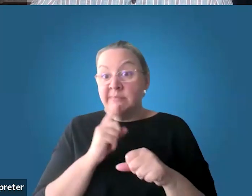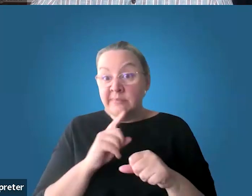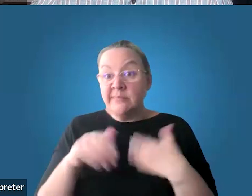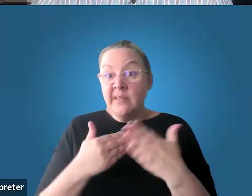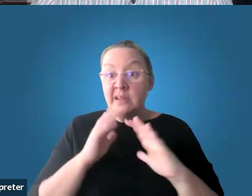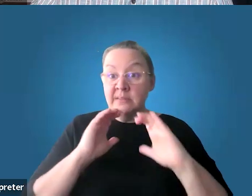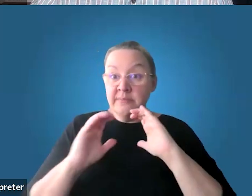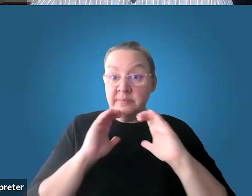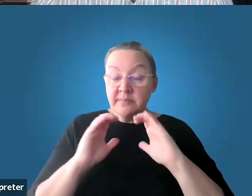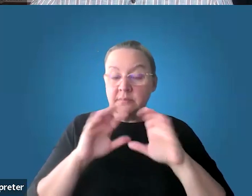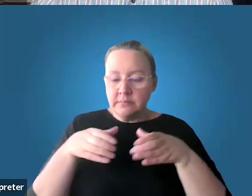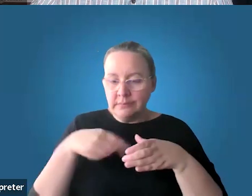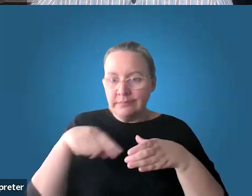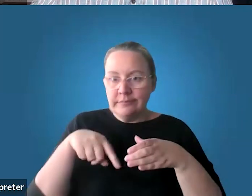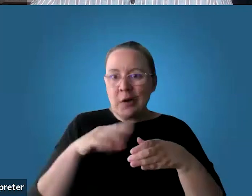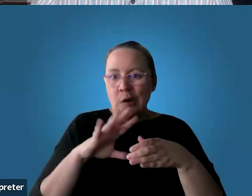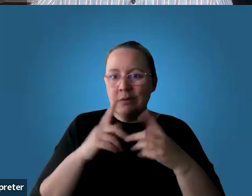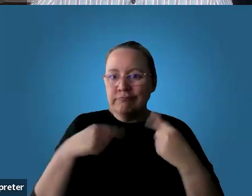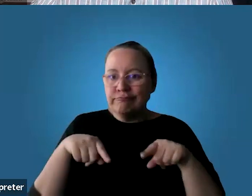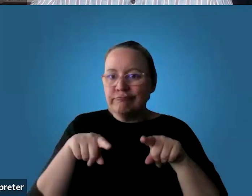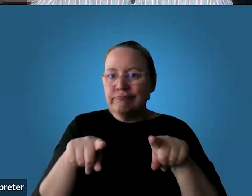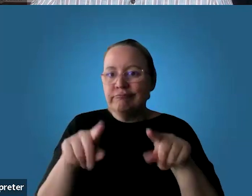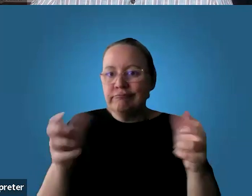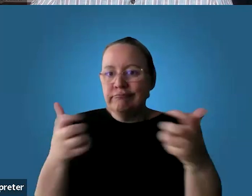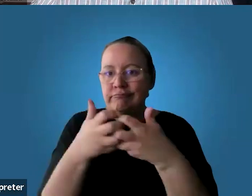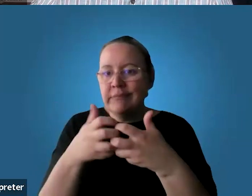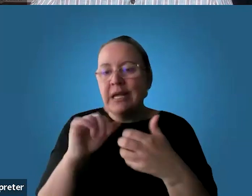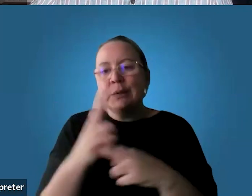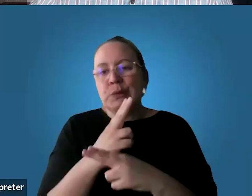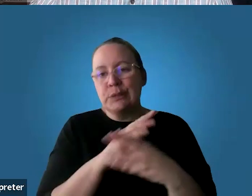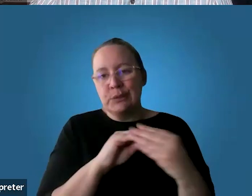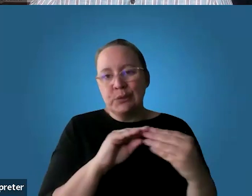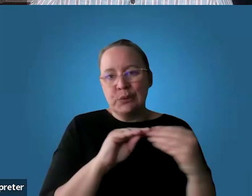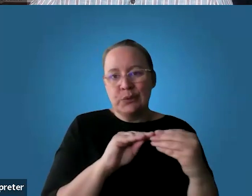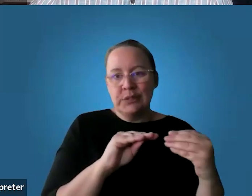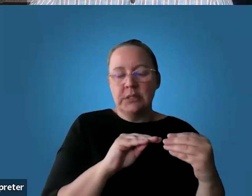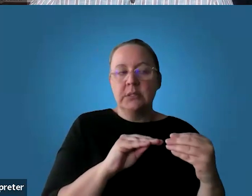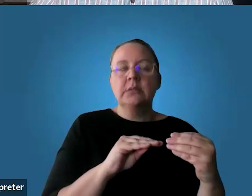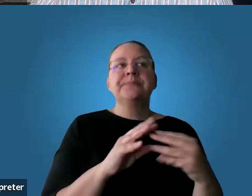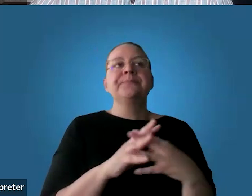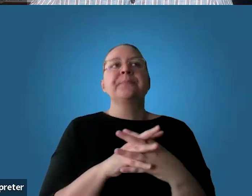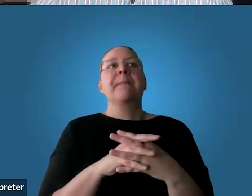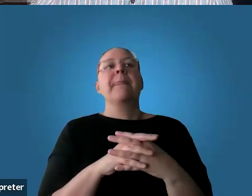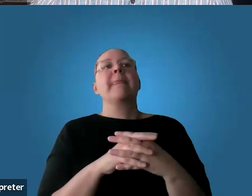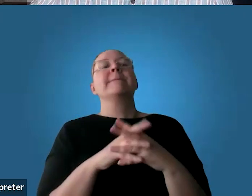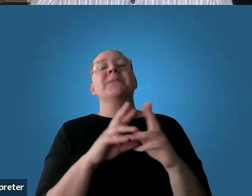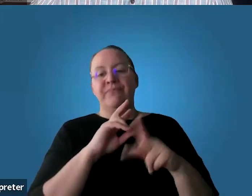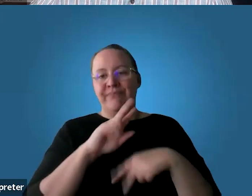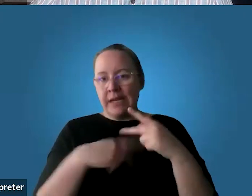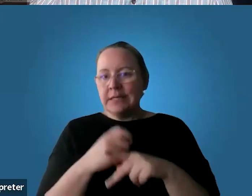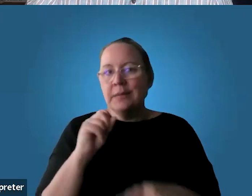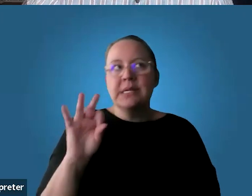our communications are aligned with this and that we're using the story archetypes, that we're using these, the types of